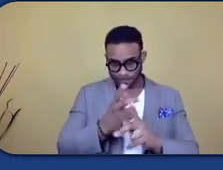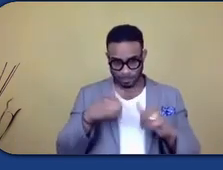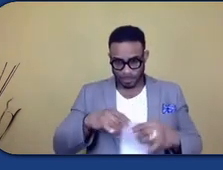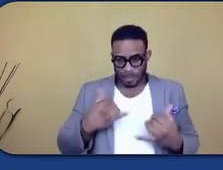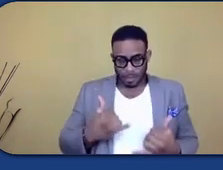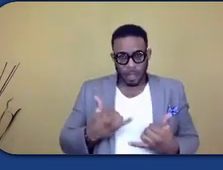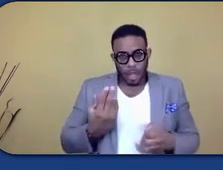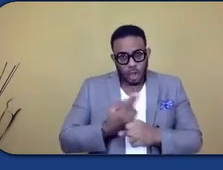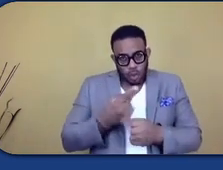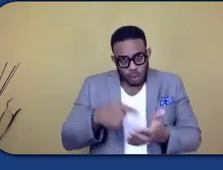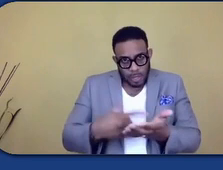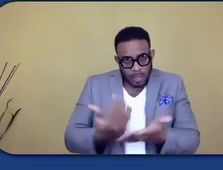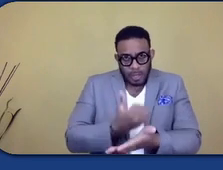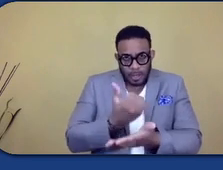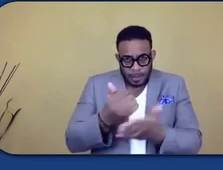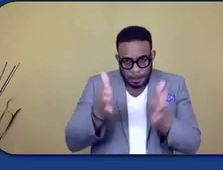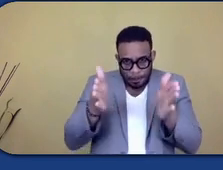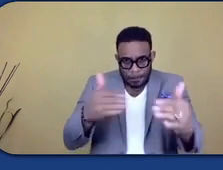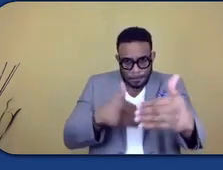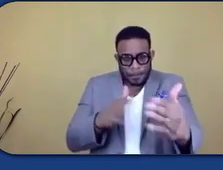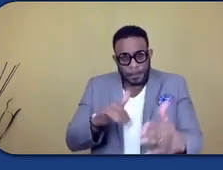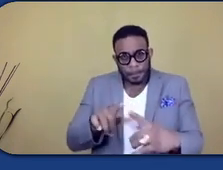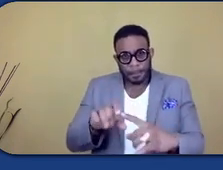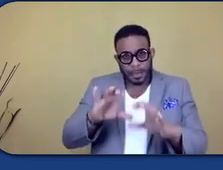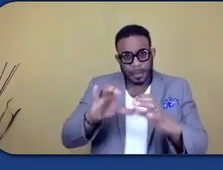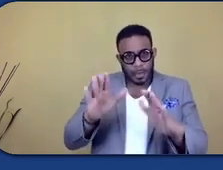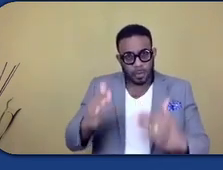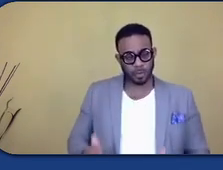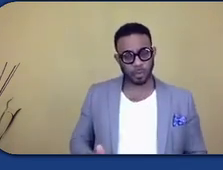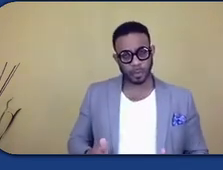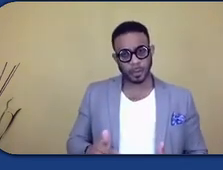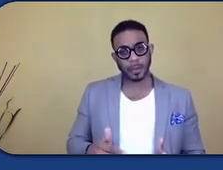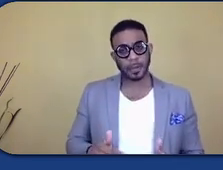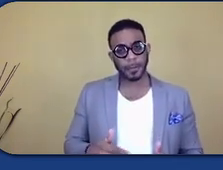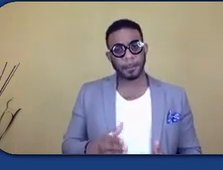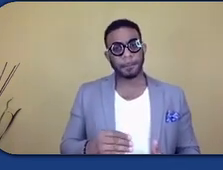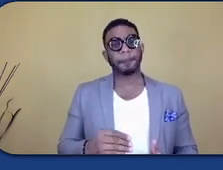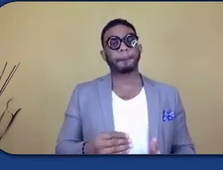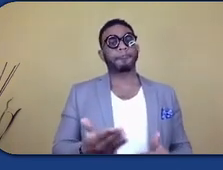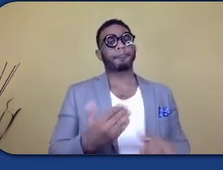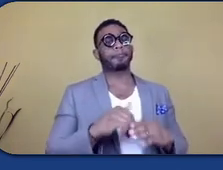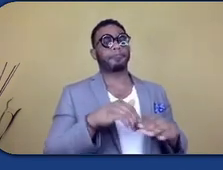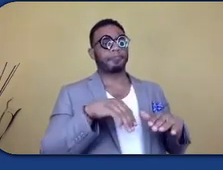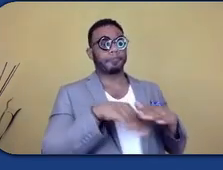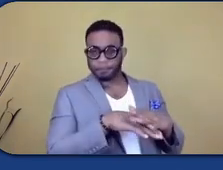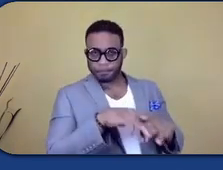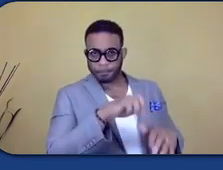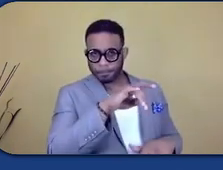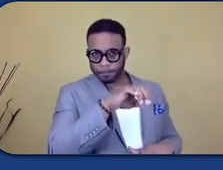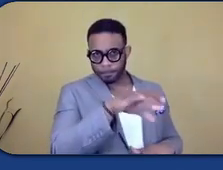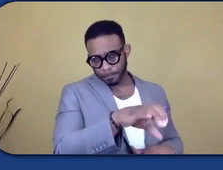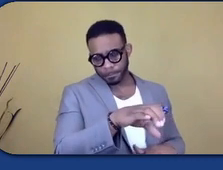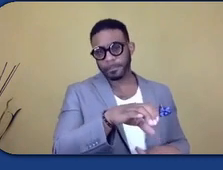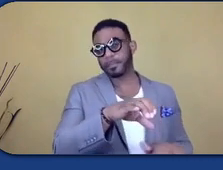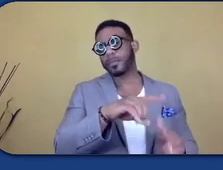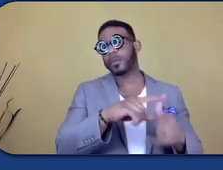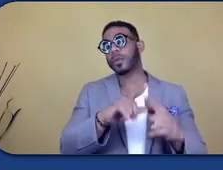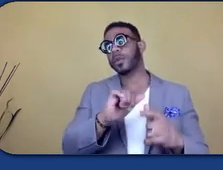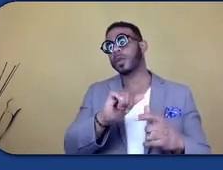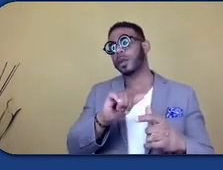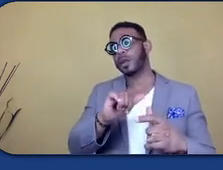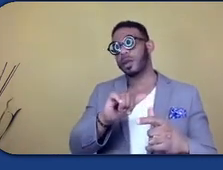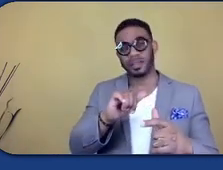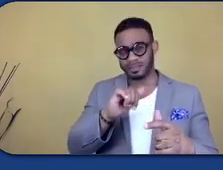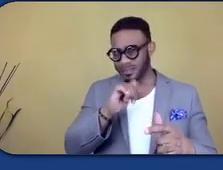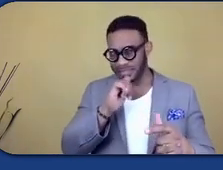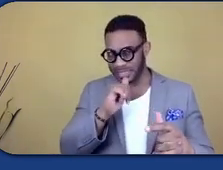can, in the meantime, use this block as classrooms, and indeed we are succeeding.